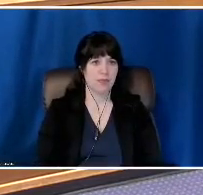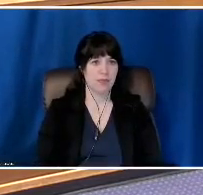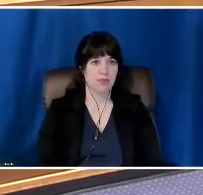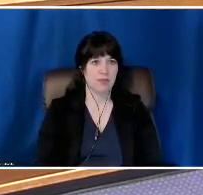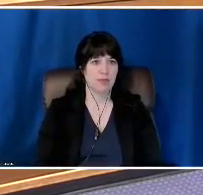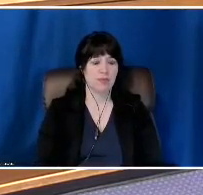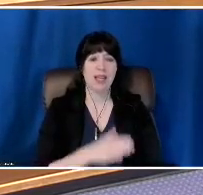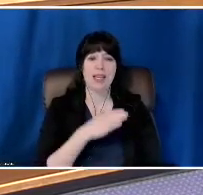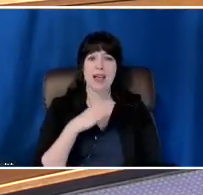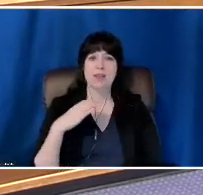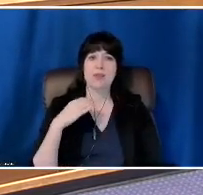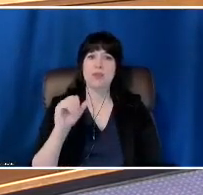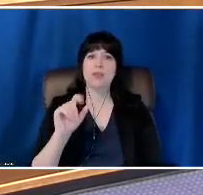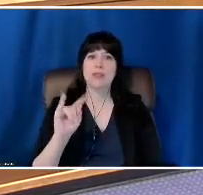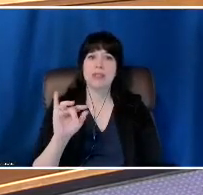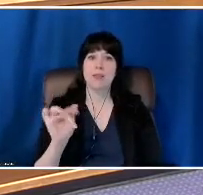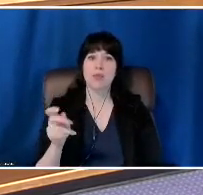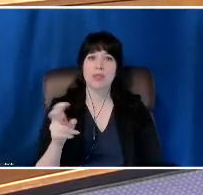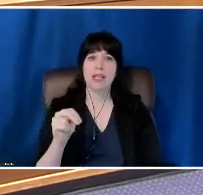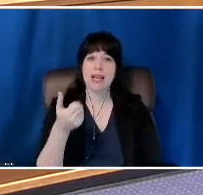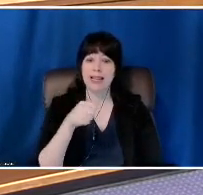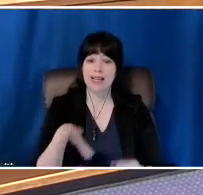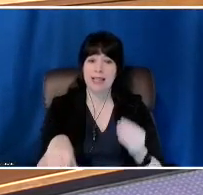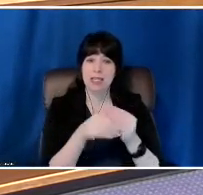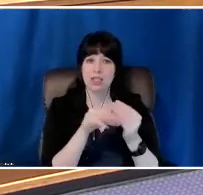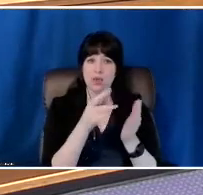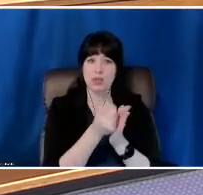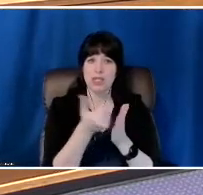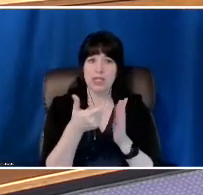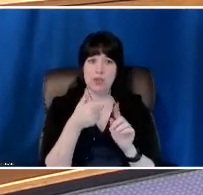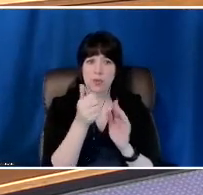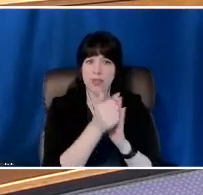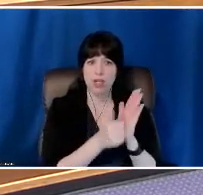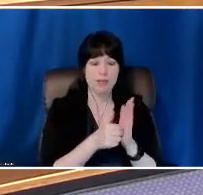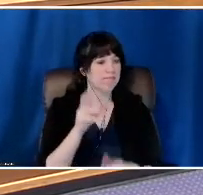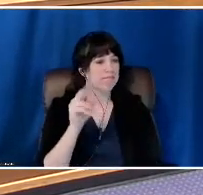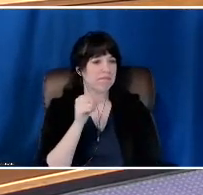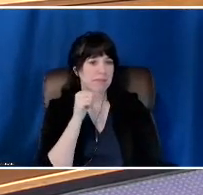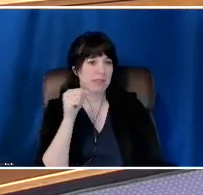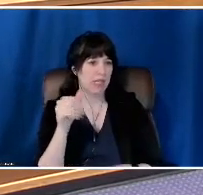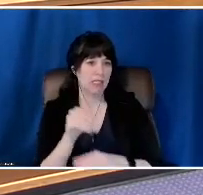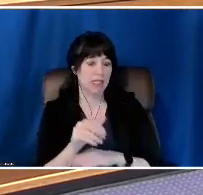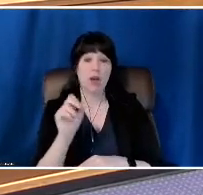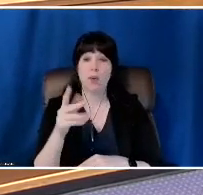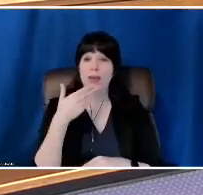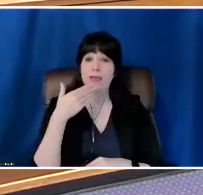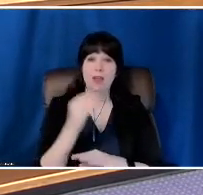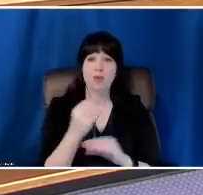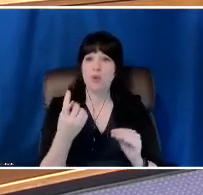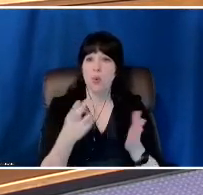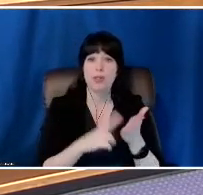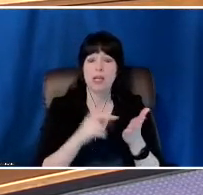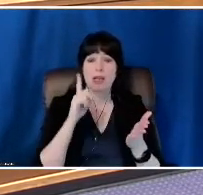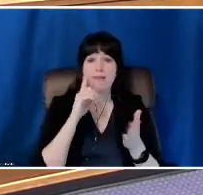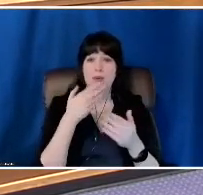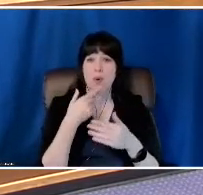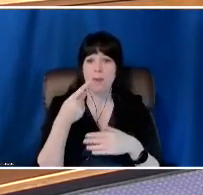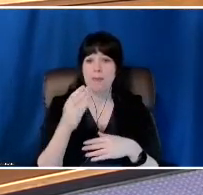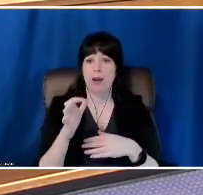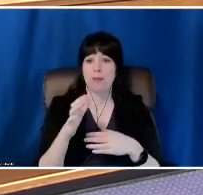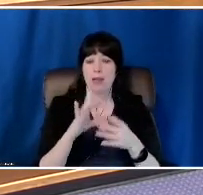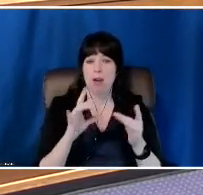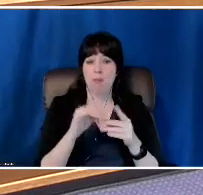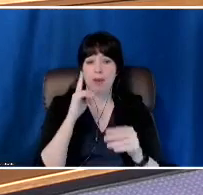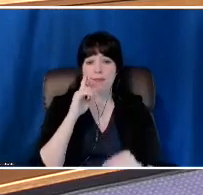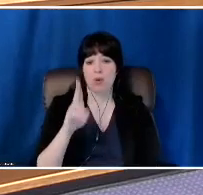Councillor Stapleton, are there any additions or deletions to the agenda? Not tonight. Thank you. We have nobody signed up for public comment for the URA.